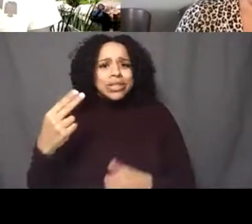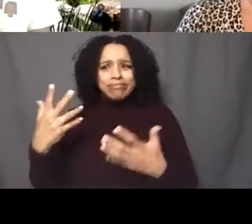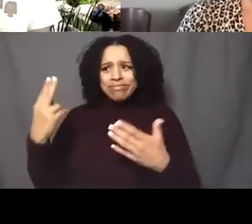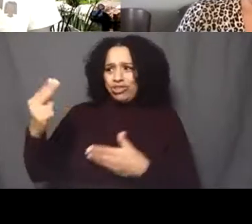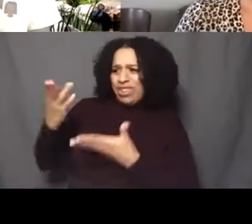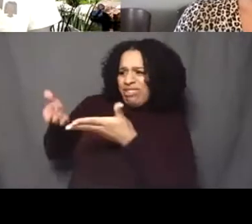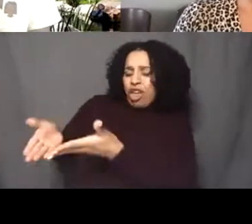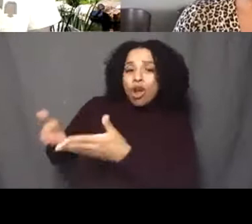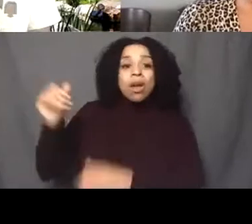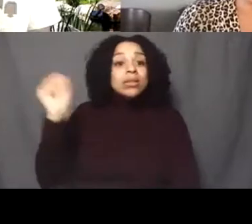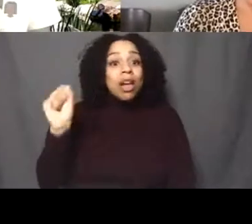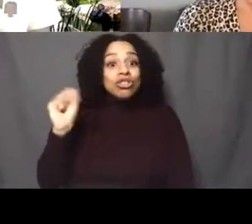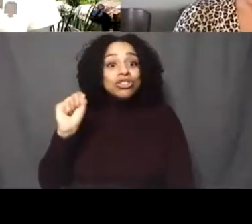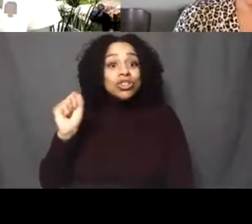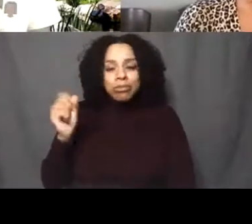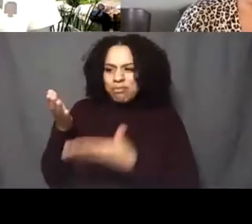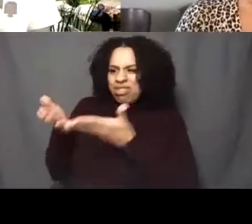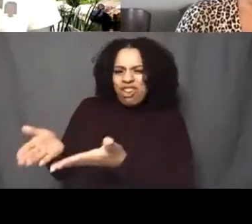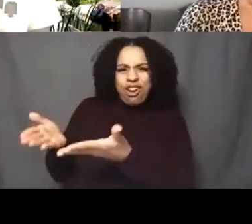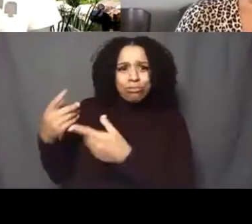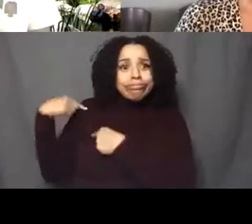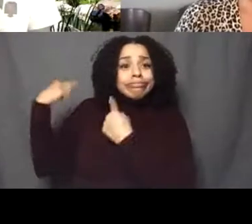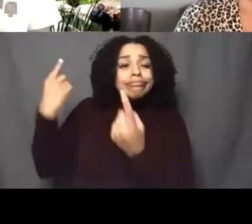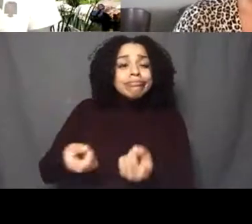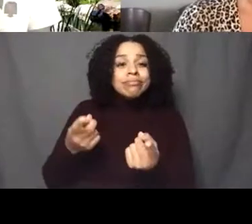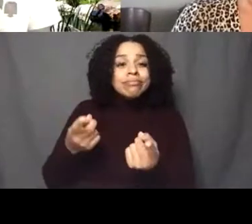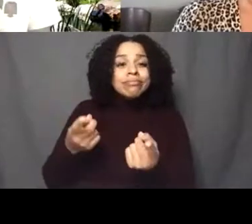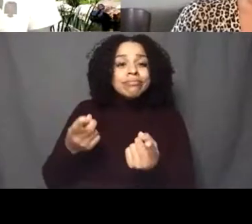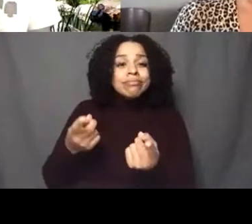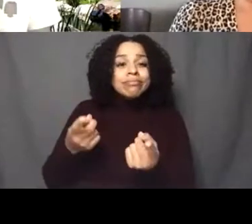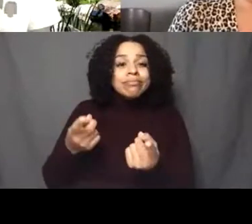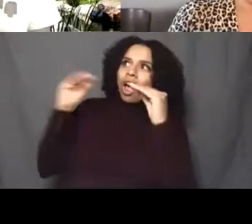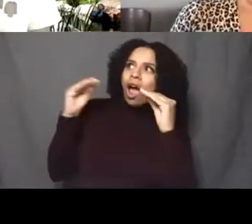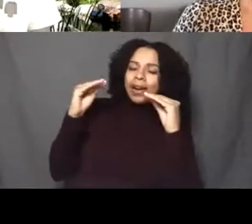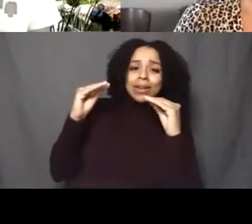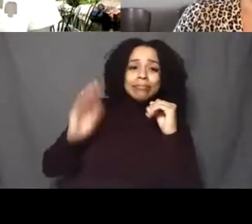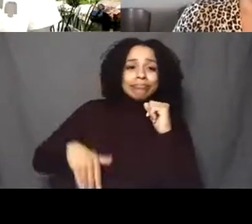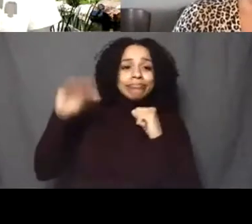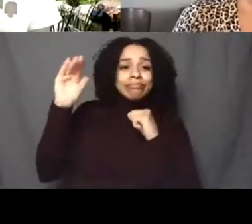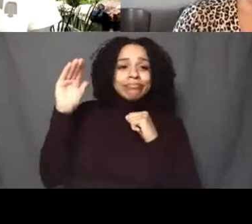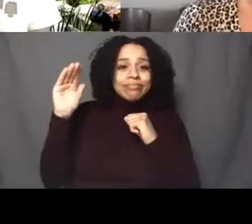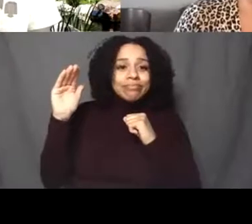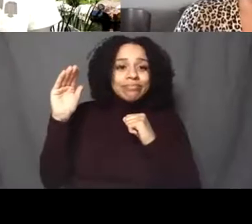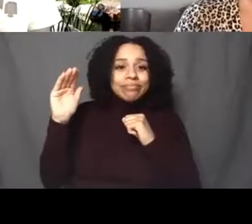for decades. And yet we're not taught that in K-12, we're not taught that in popular culture. That's